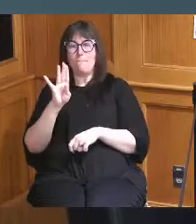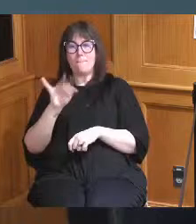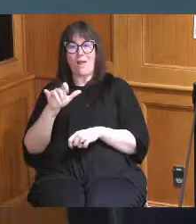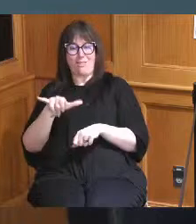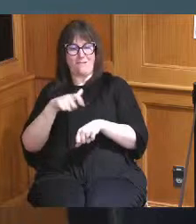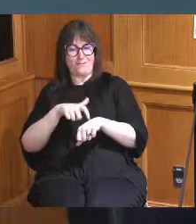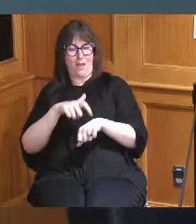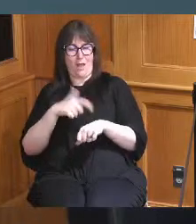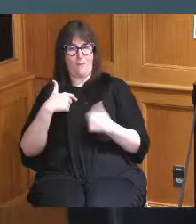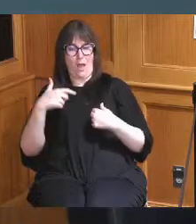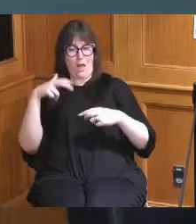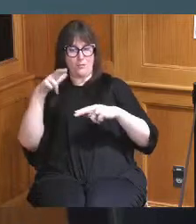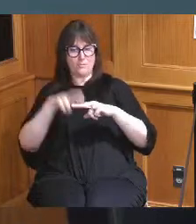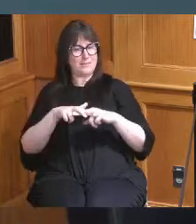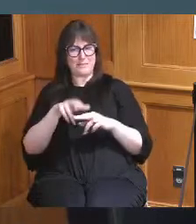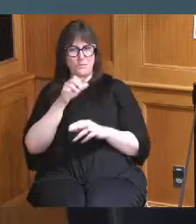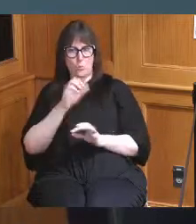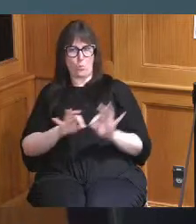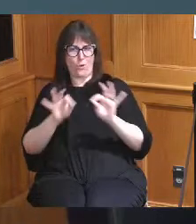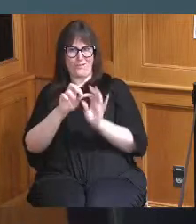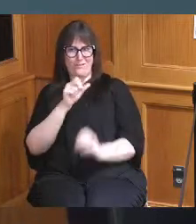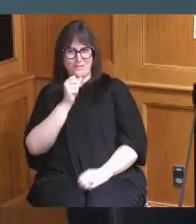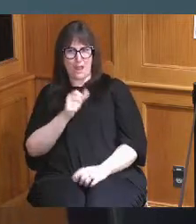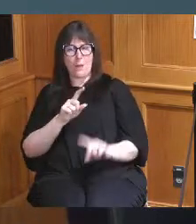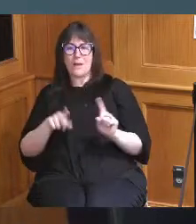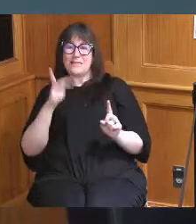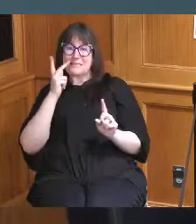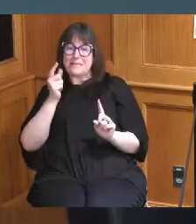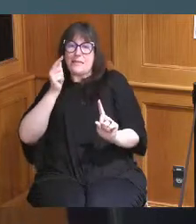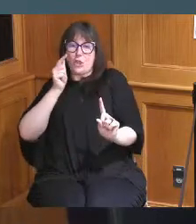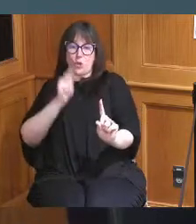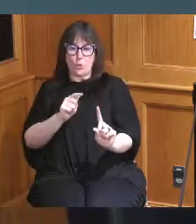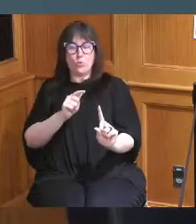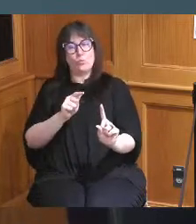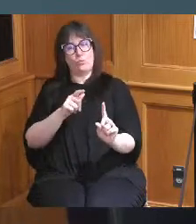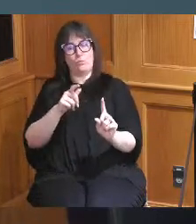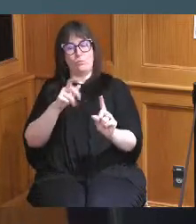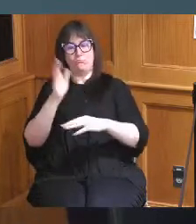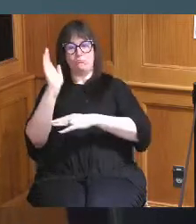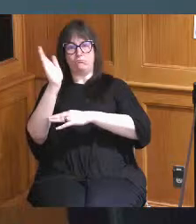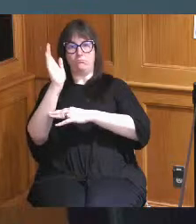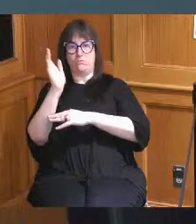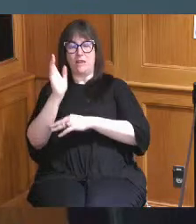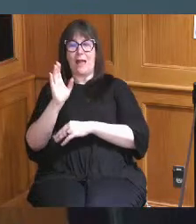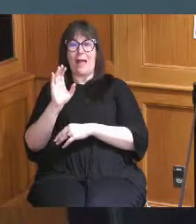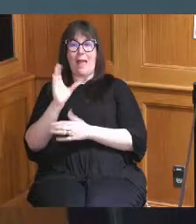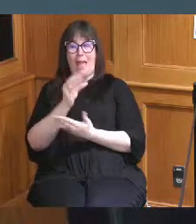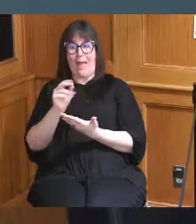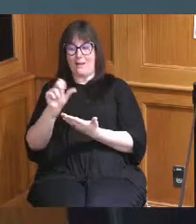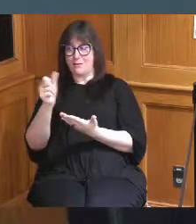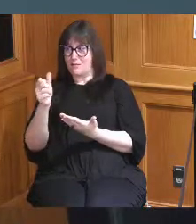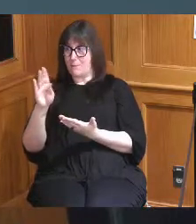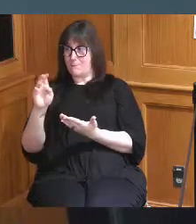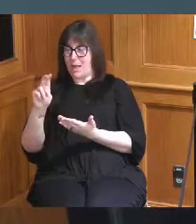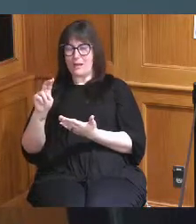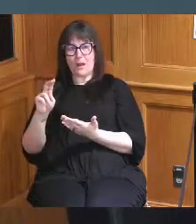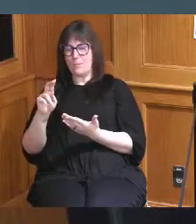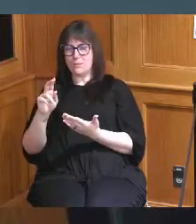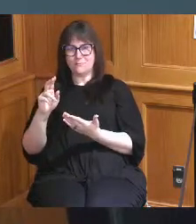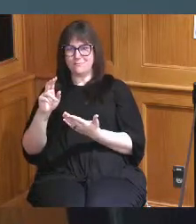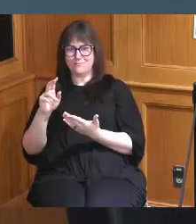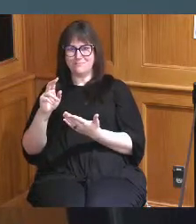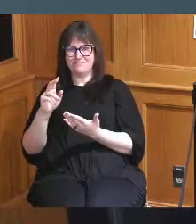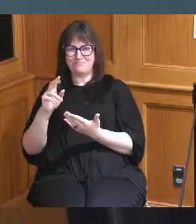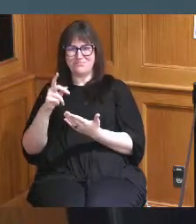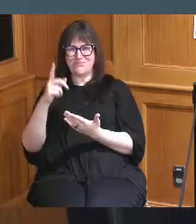it was not worth it. But to see you stand there and to see Mr. Parks stand there is just a dream come true. I'm going